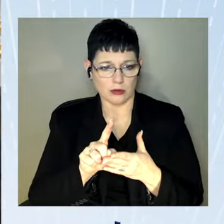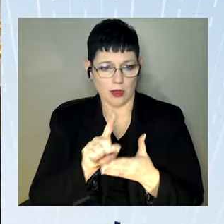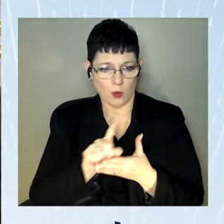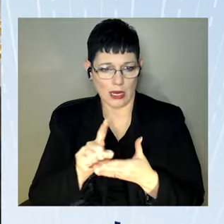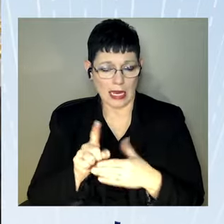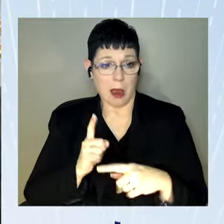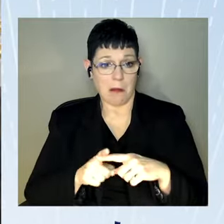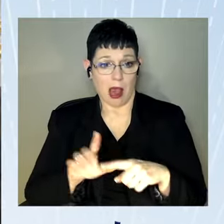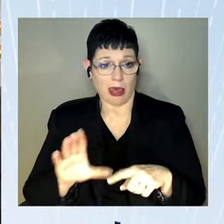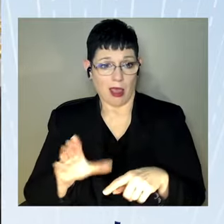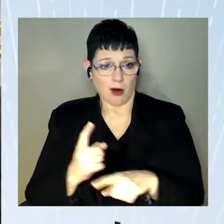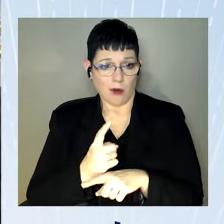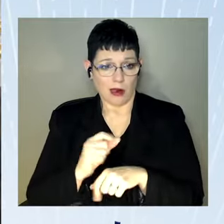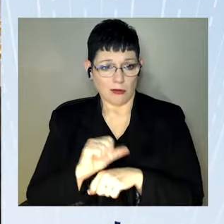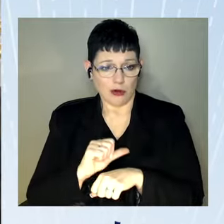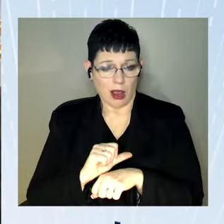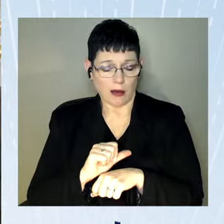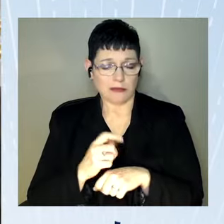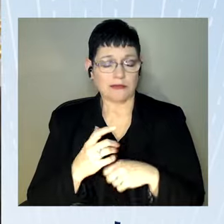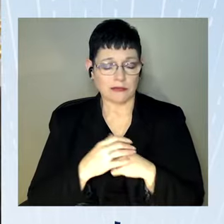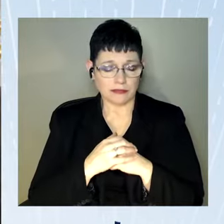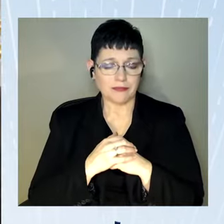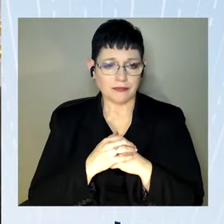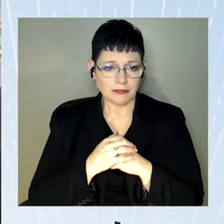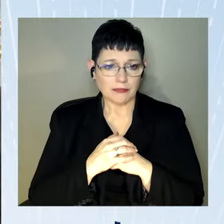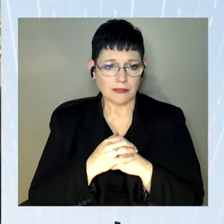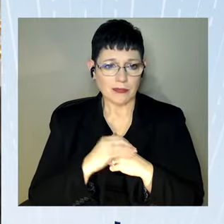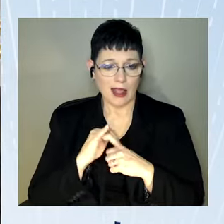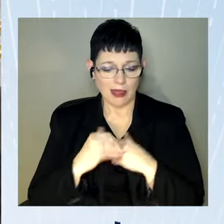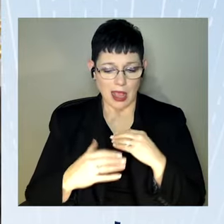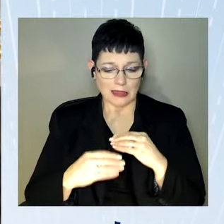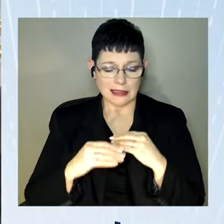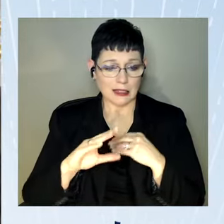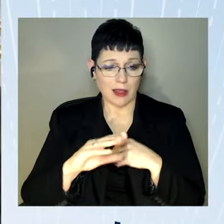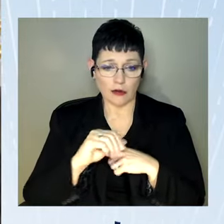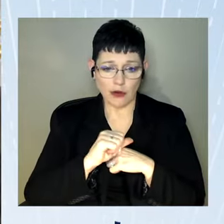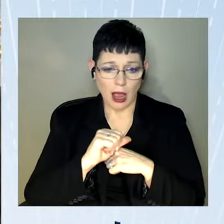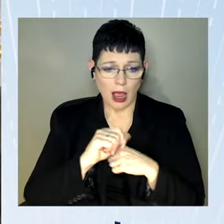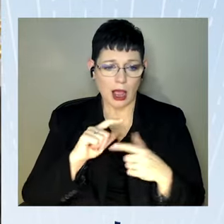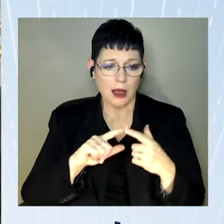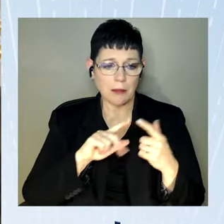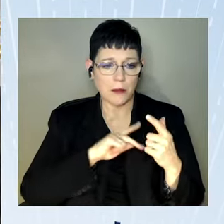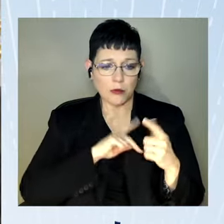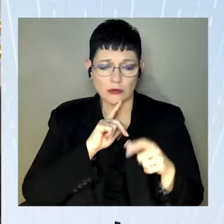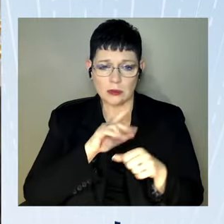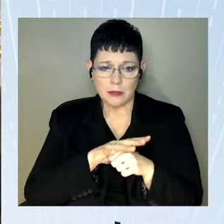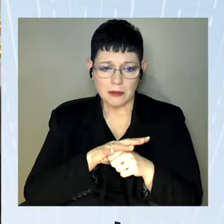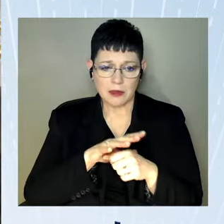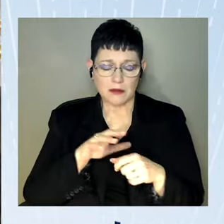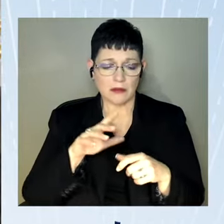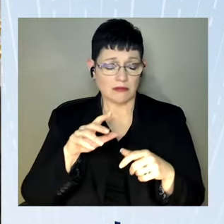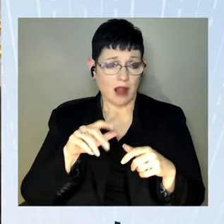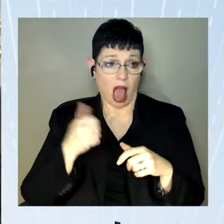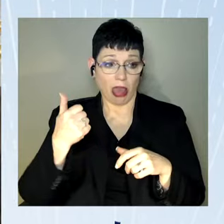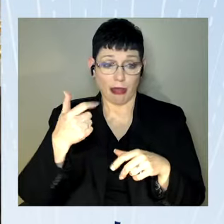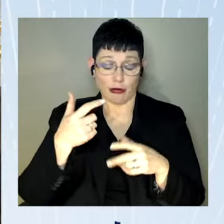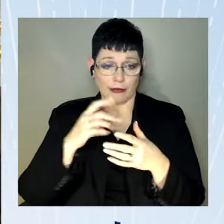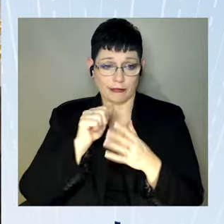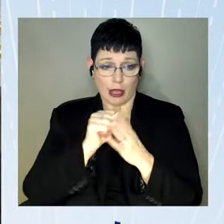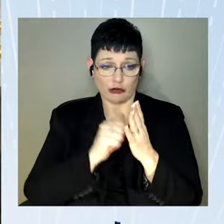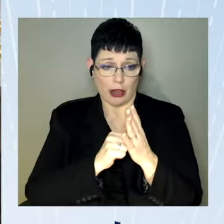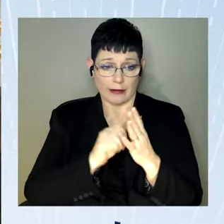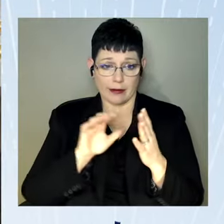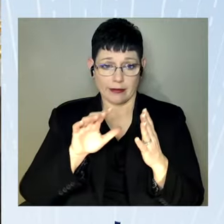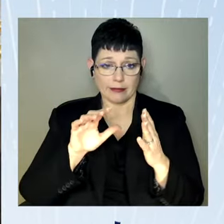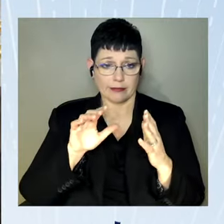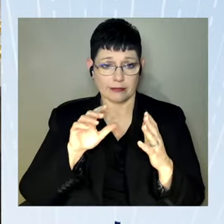responsibilities, taking care of their loved ones. And that's in addition to their careers, personal commitments, sibling cares and schedules, etc. To